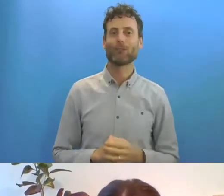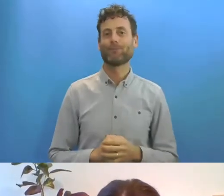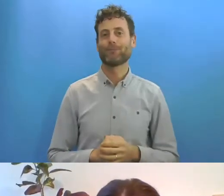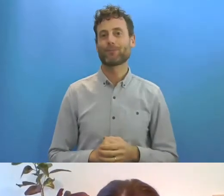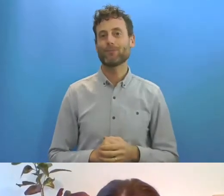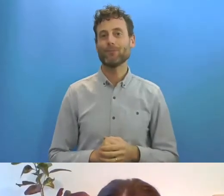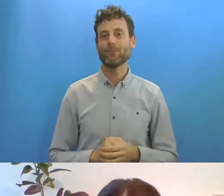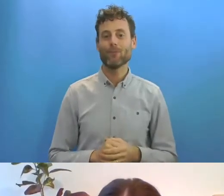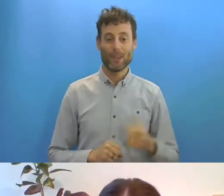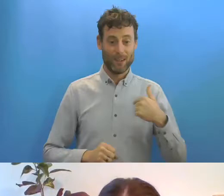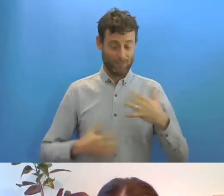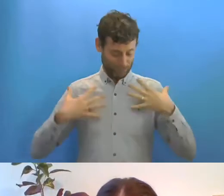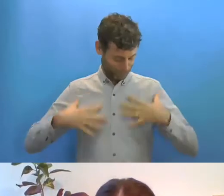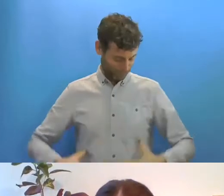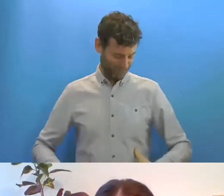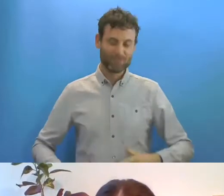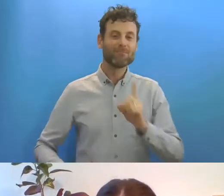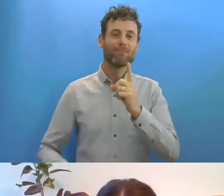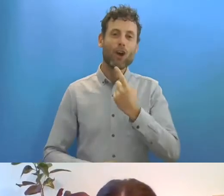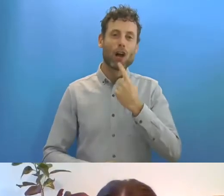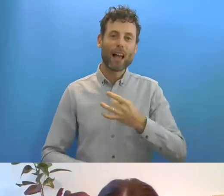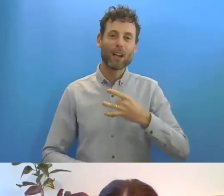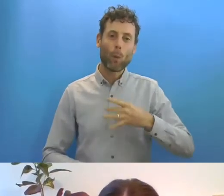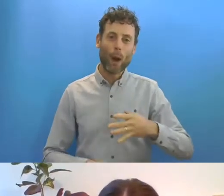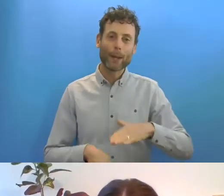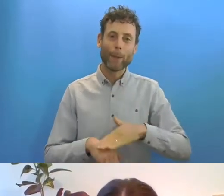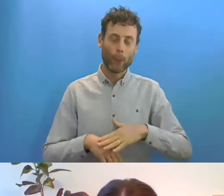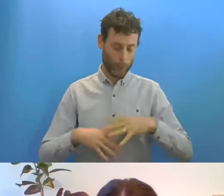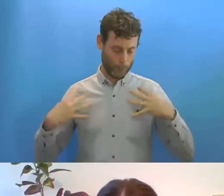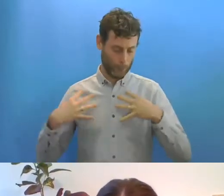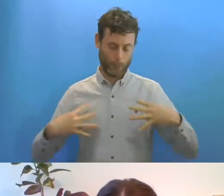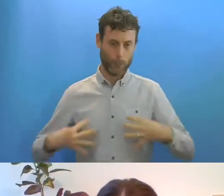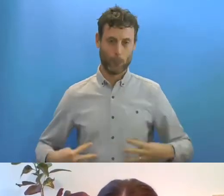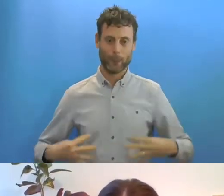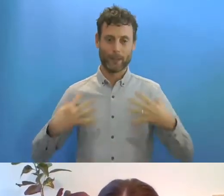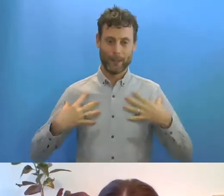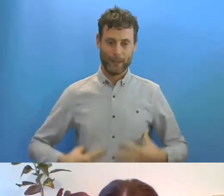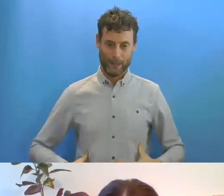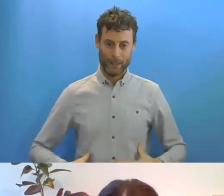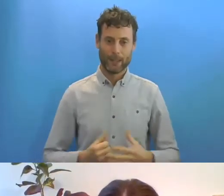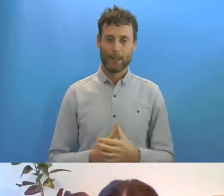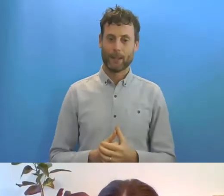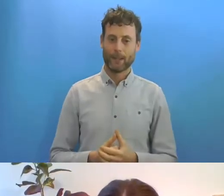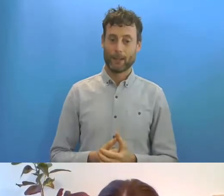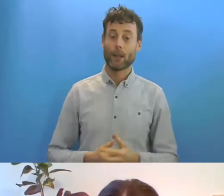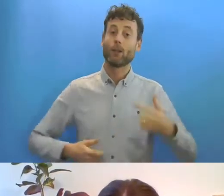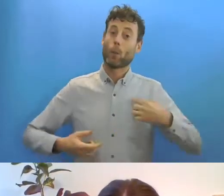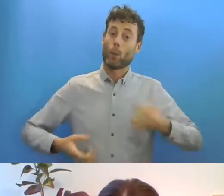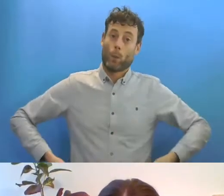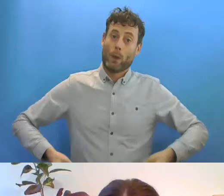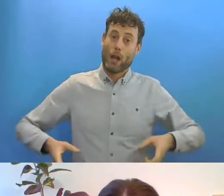I'm wearing a red, white, and blue shirt, and I'm in a wheelchair.